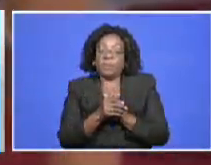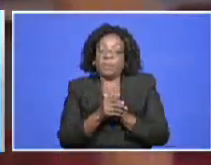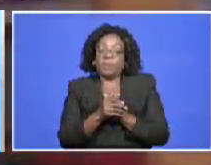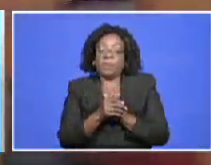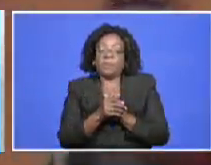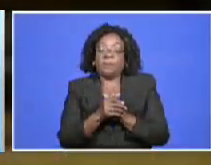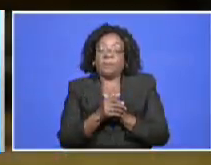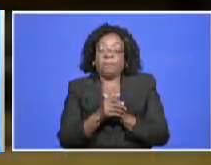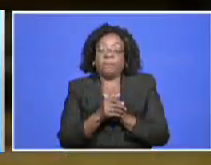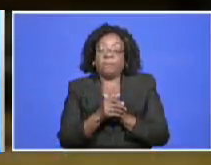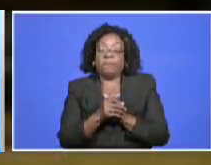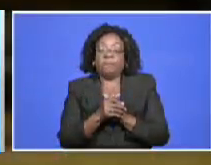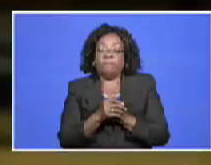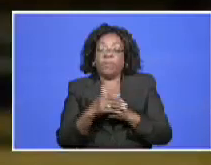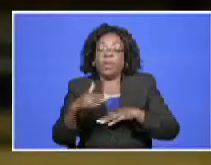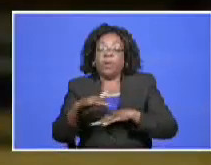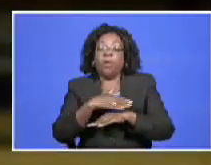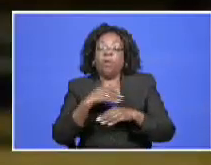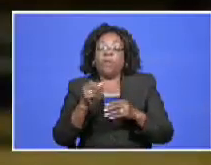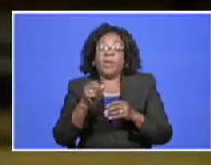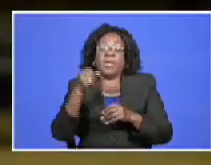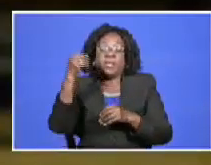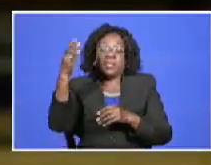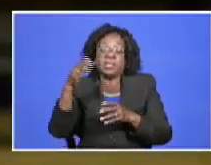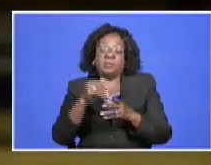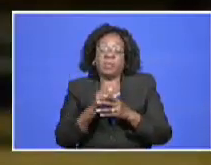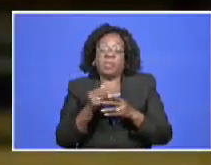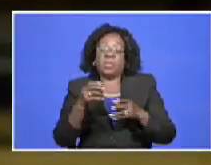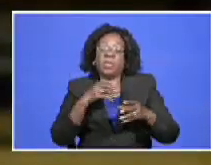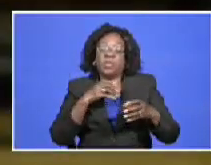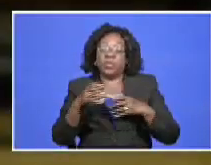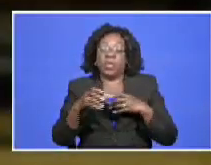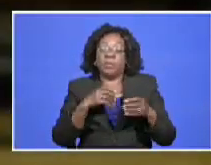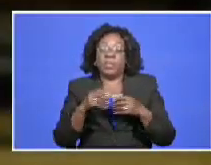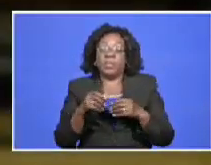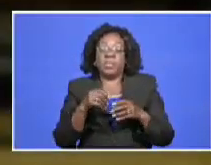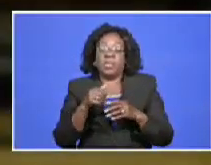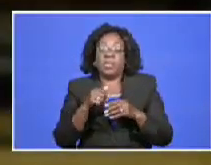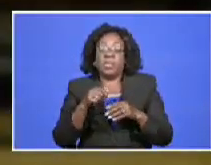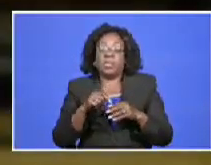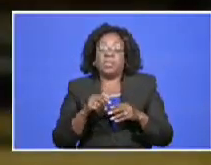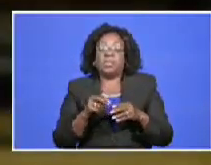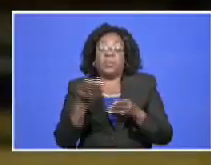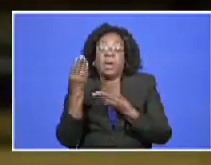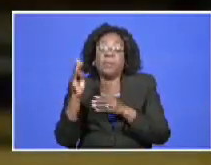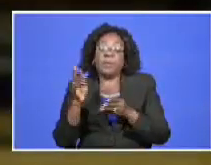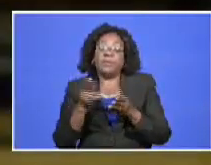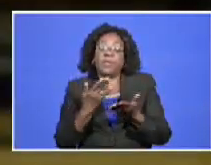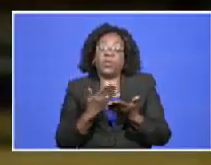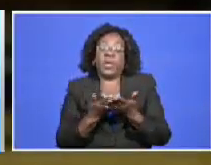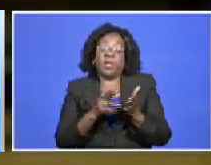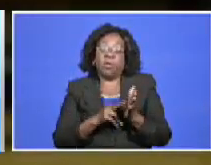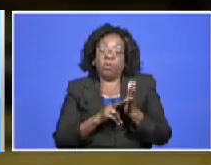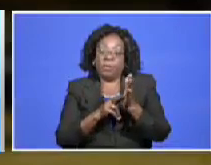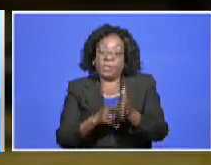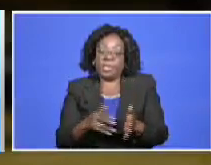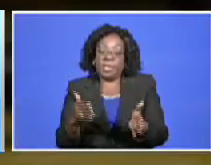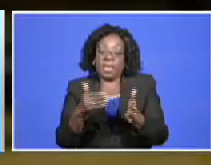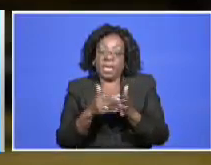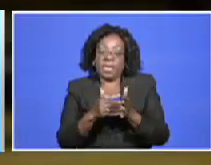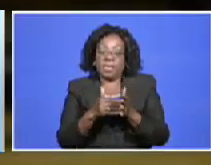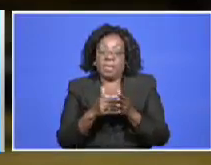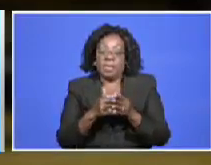the big game. Over in the Sun Belt Conference Tournament, the 242 also well represented as Rashad Davis and his University of Texas